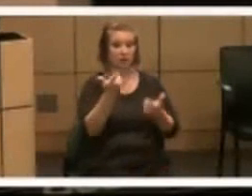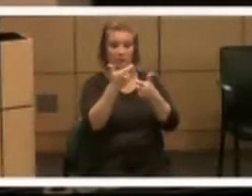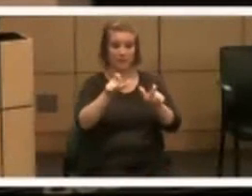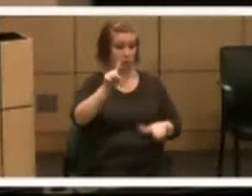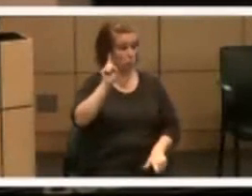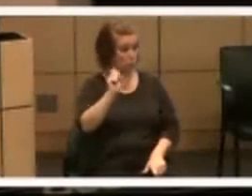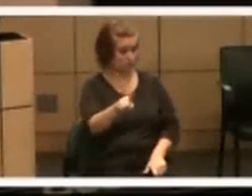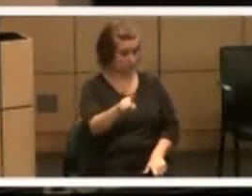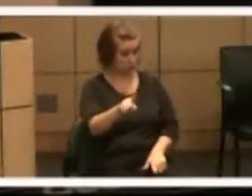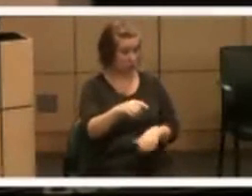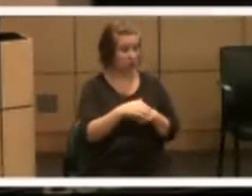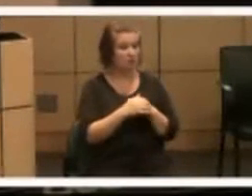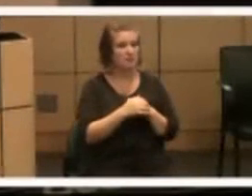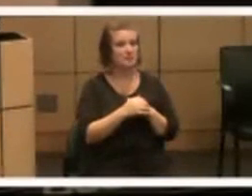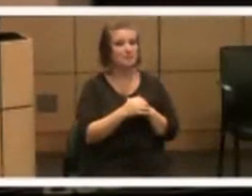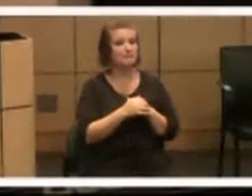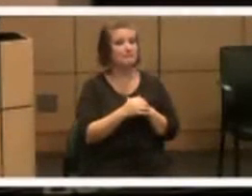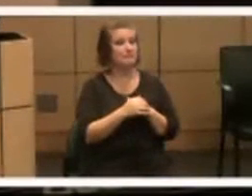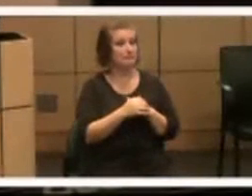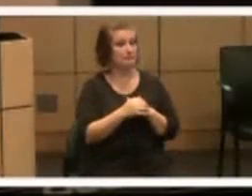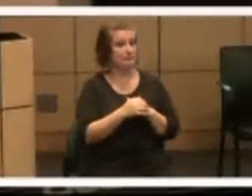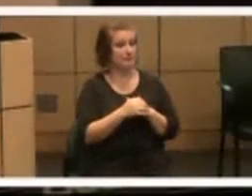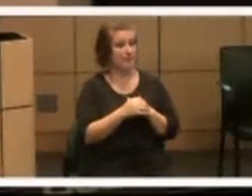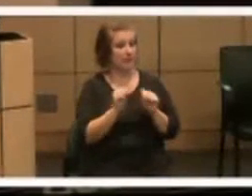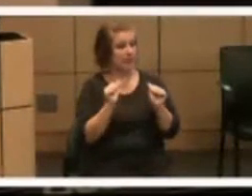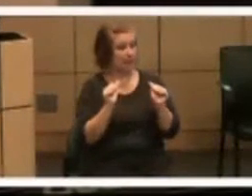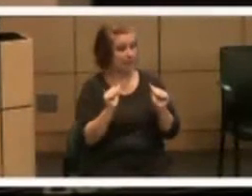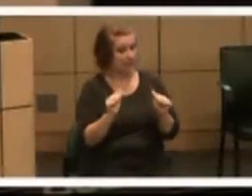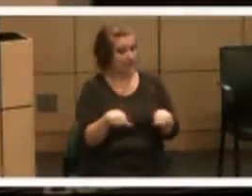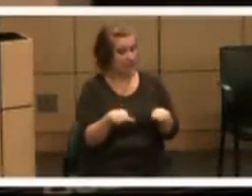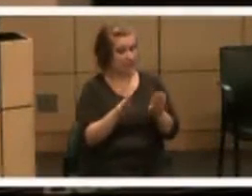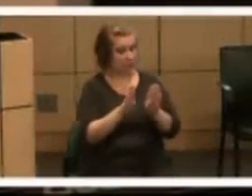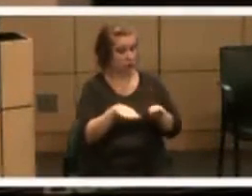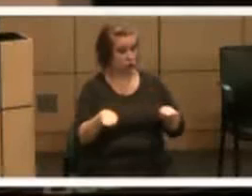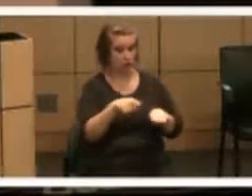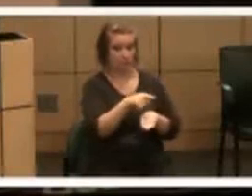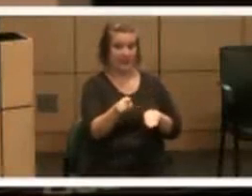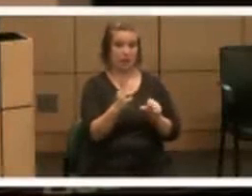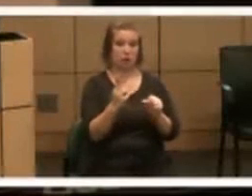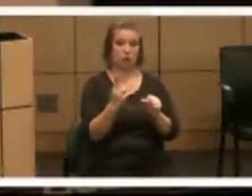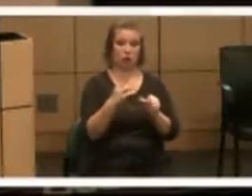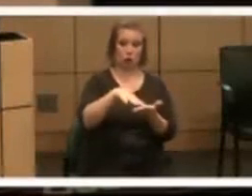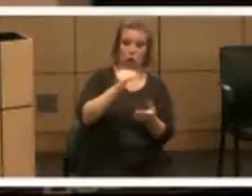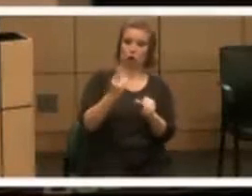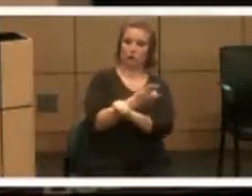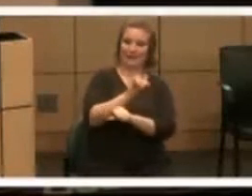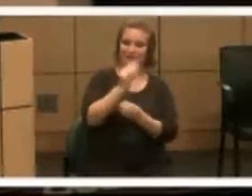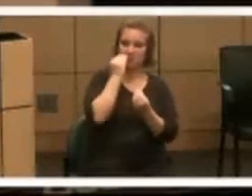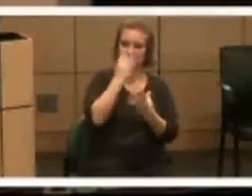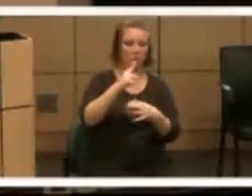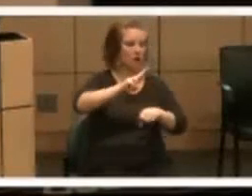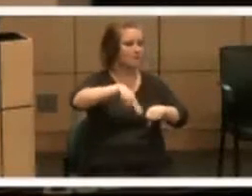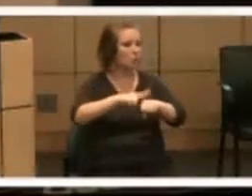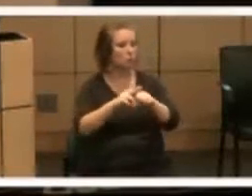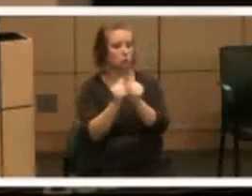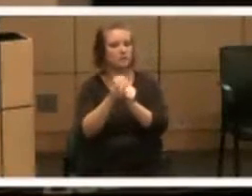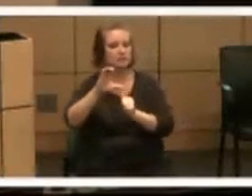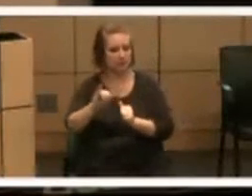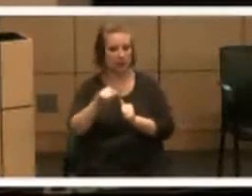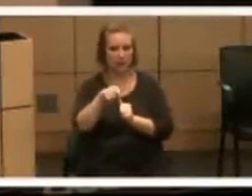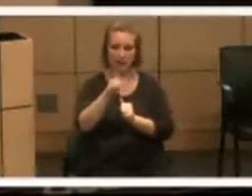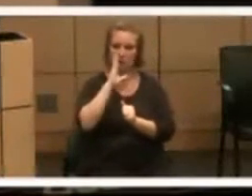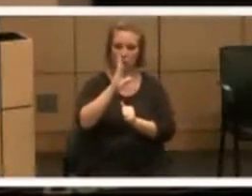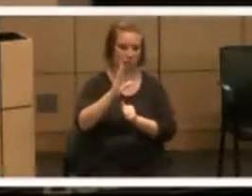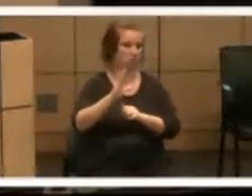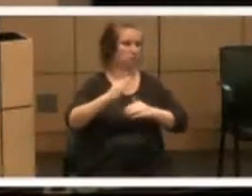is, can children learn to use that information? You know, certainly with cochlear implants, they take this